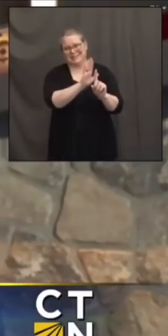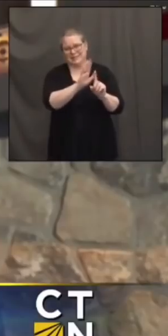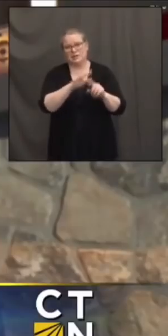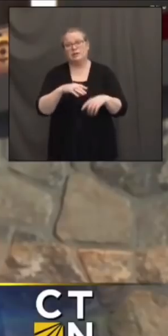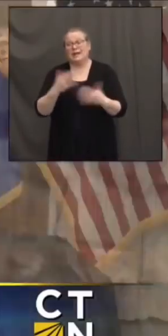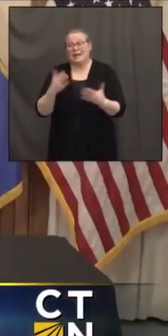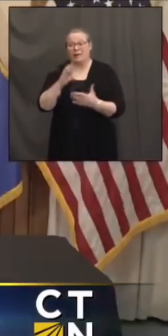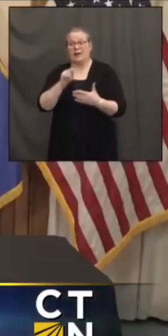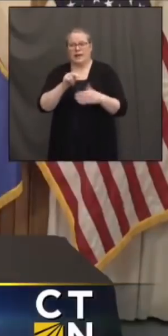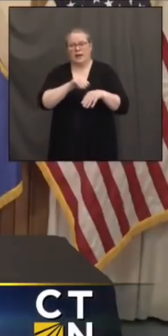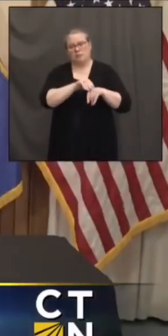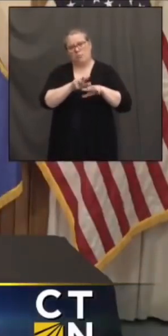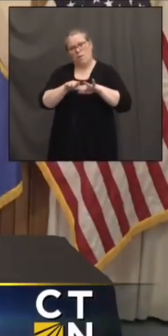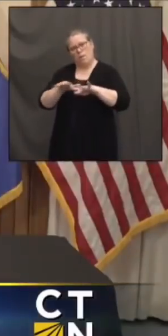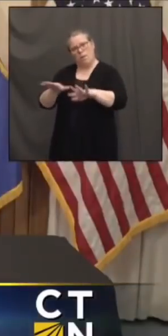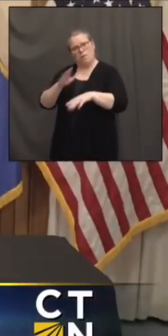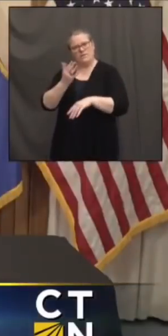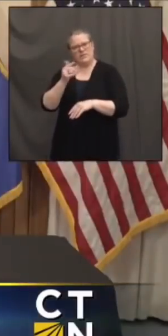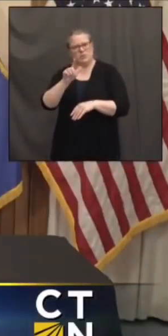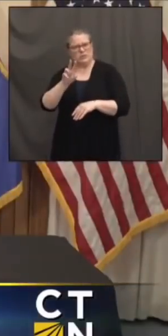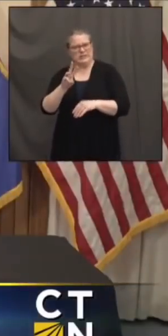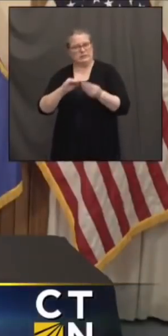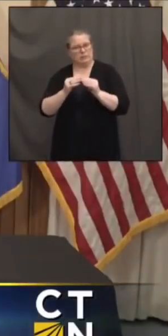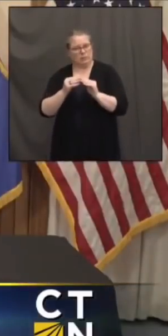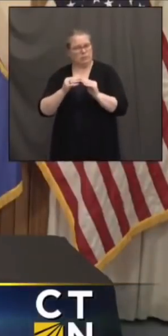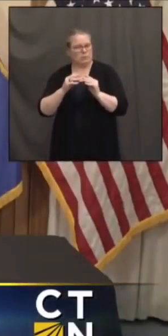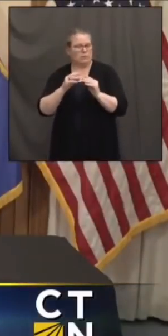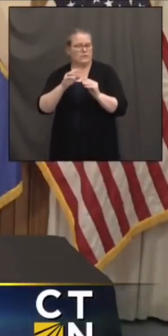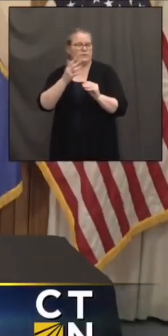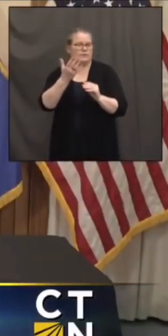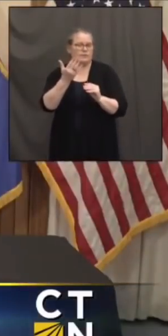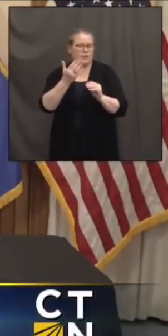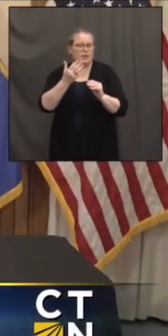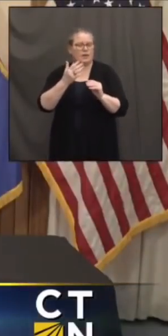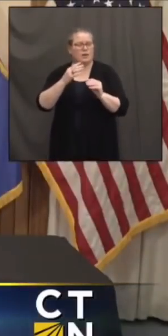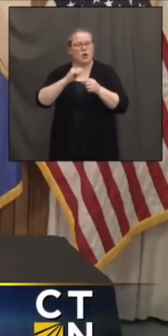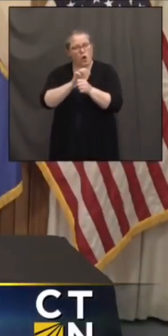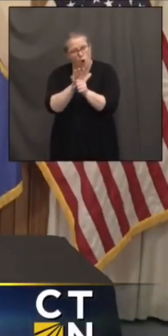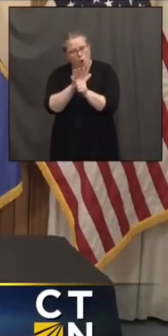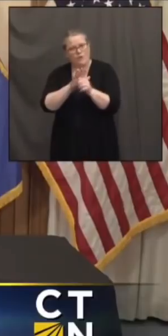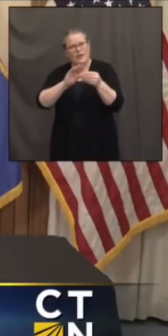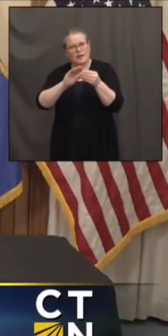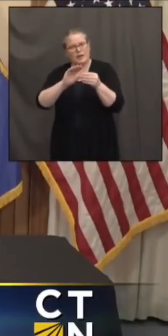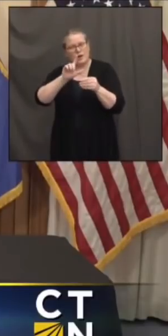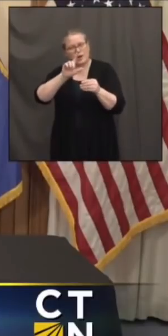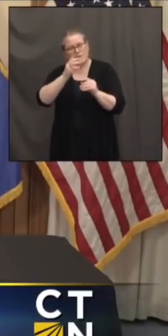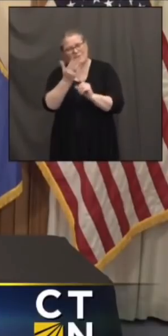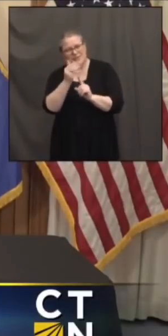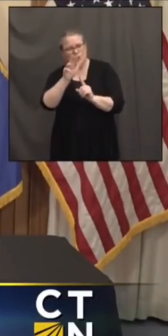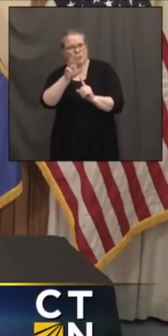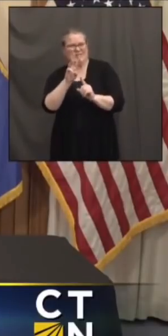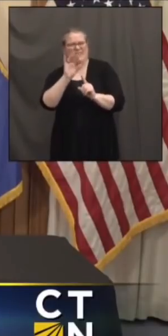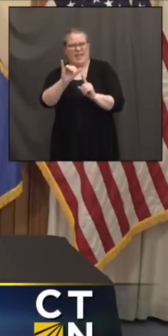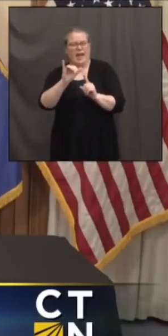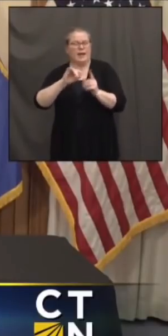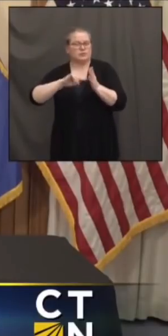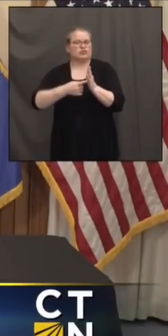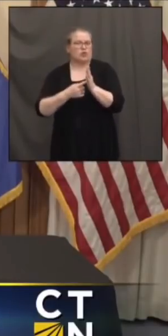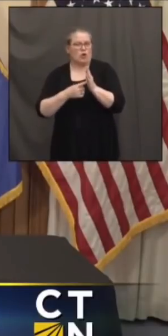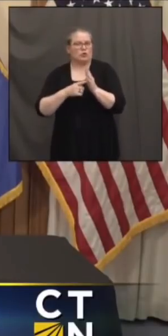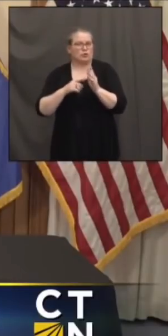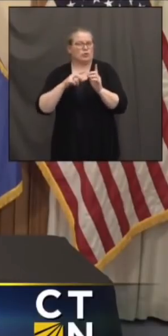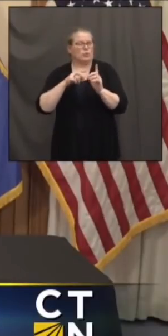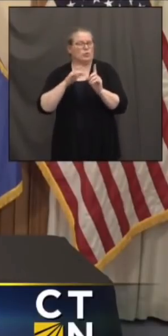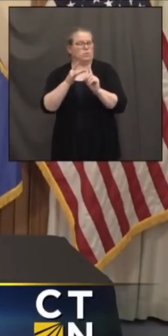well. Thanks very much. Just one last question for you. What is your perspective on our age-based vaccine rollout, and why do you think other states